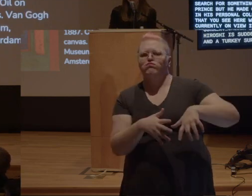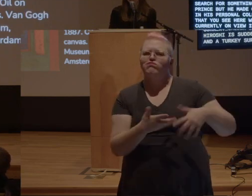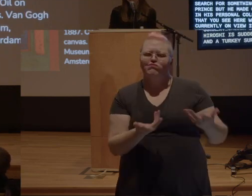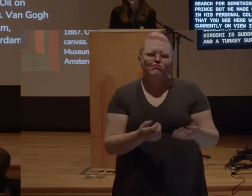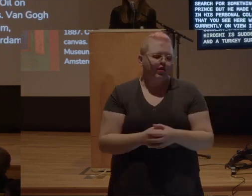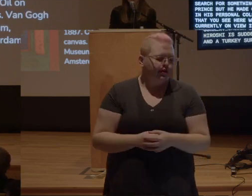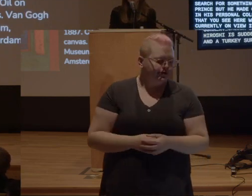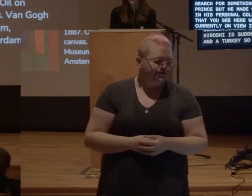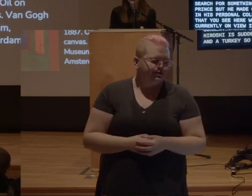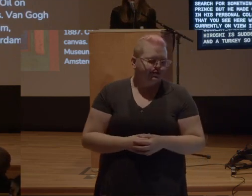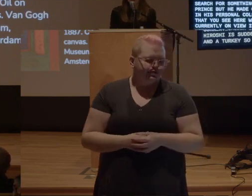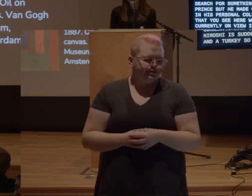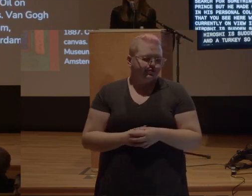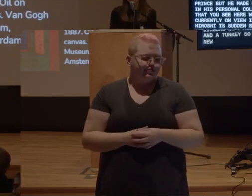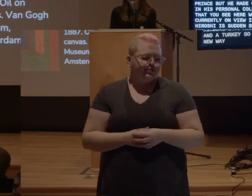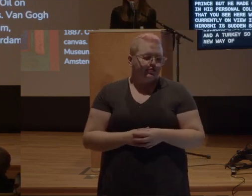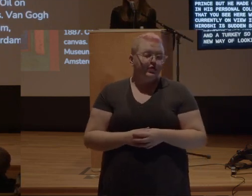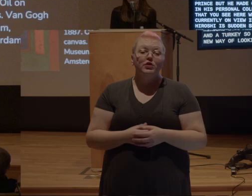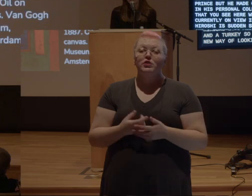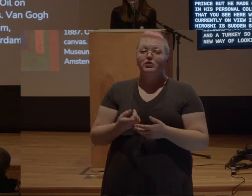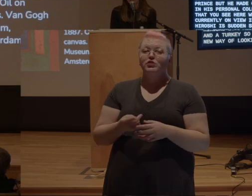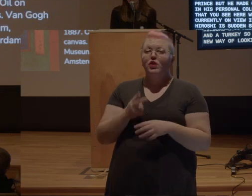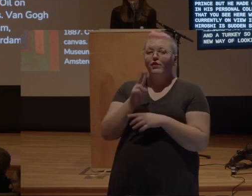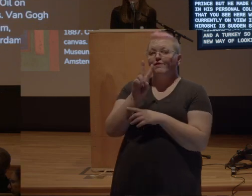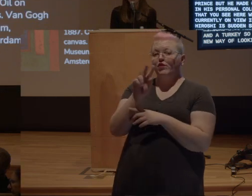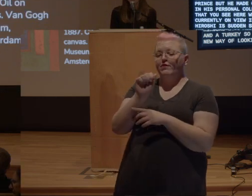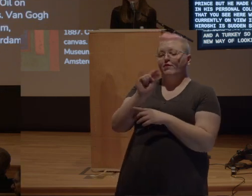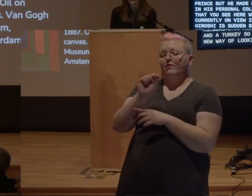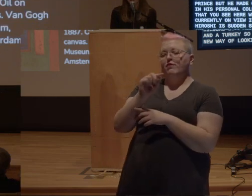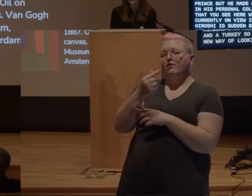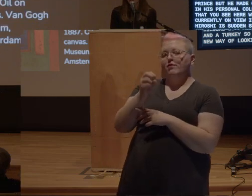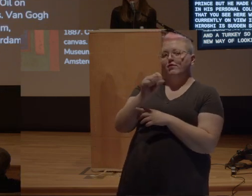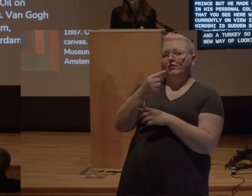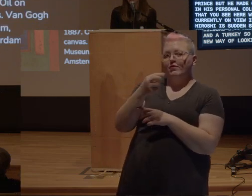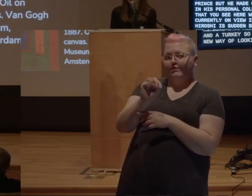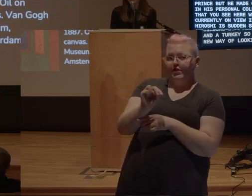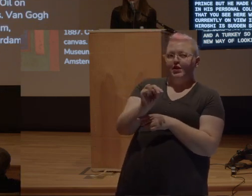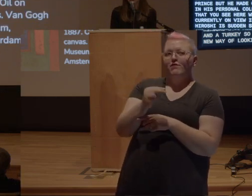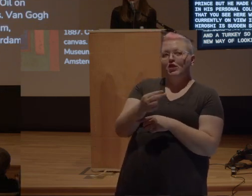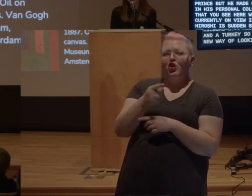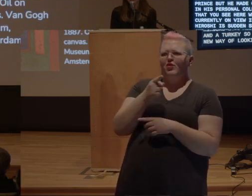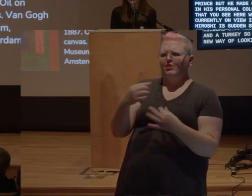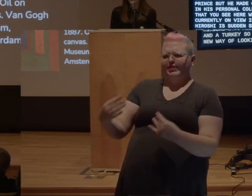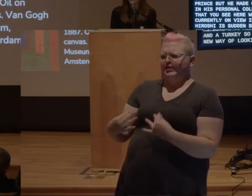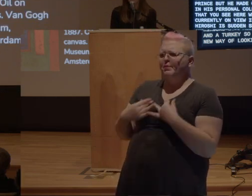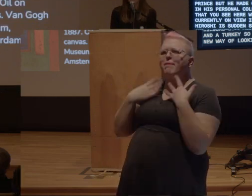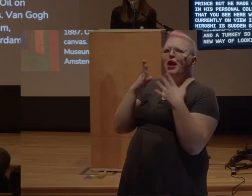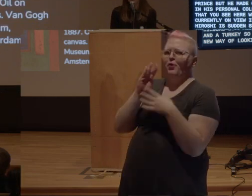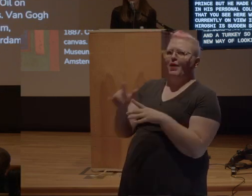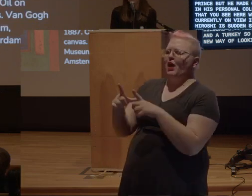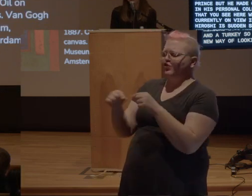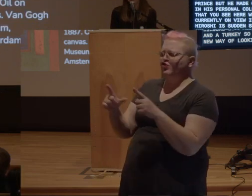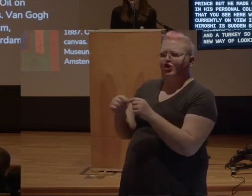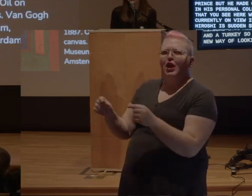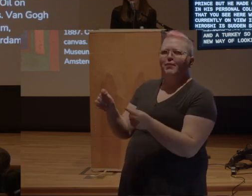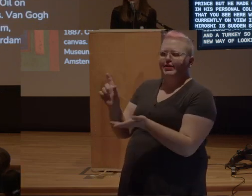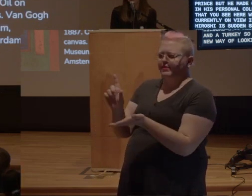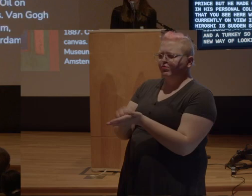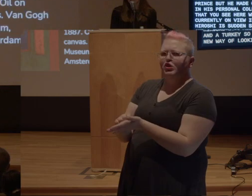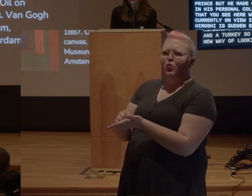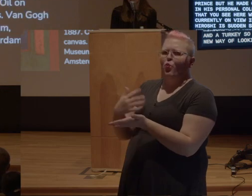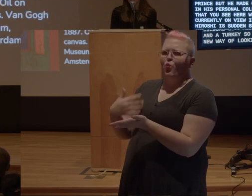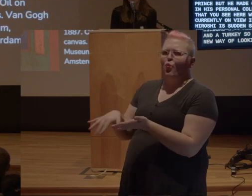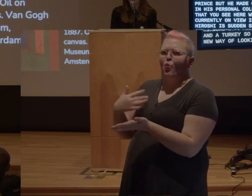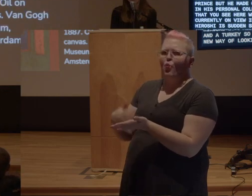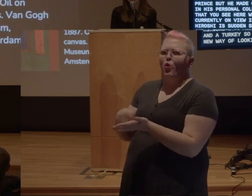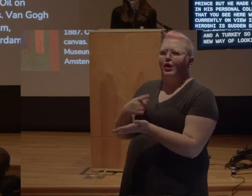prints gave him a new way of looking at the world. As he wrote in a letter to his brother Theo, Japanese art, quote,